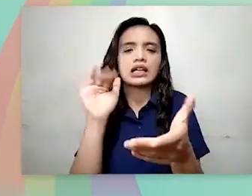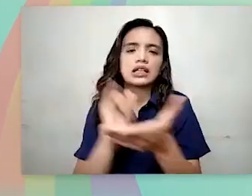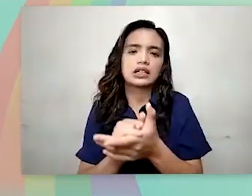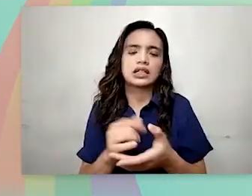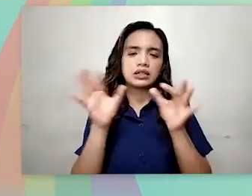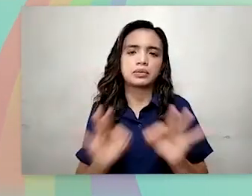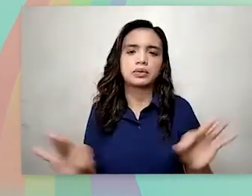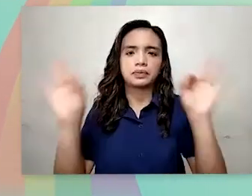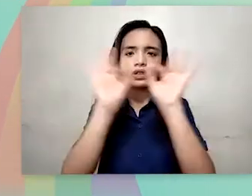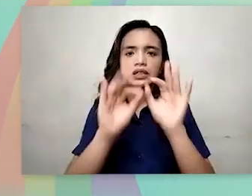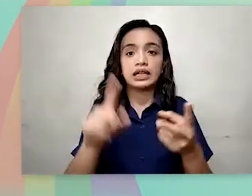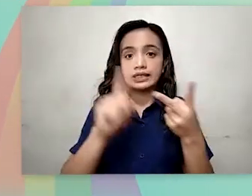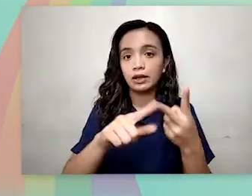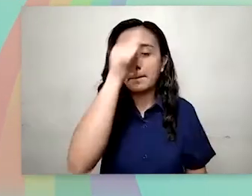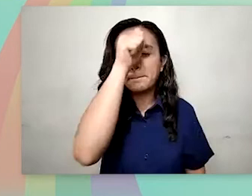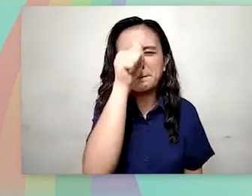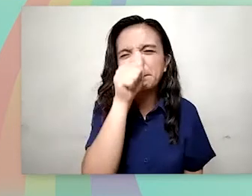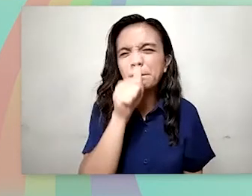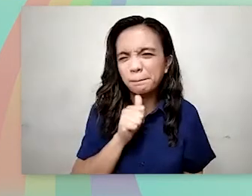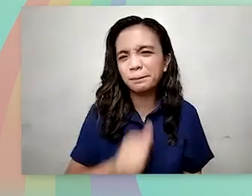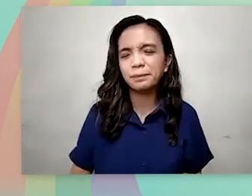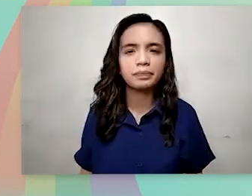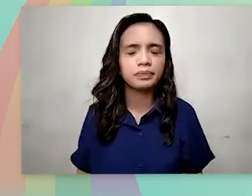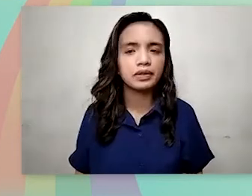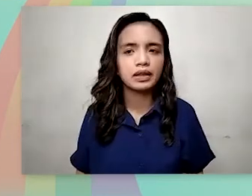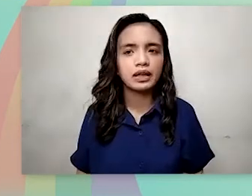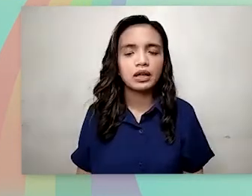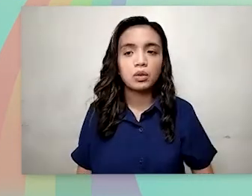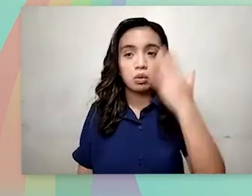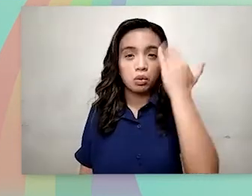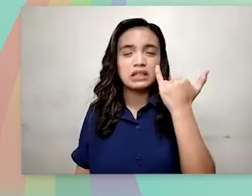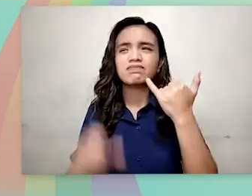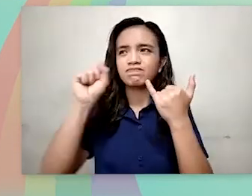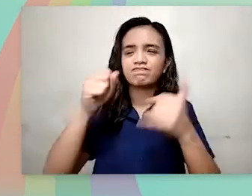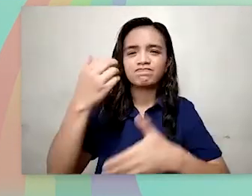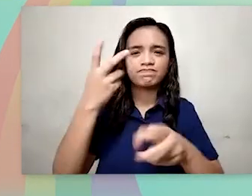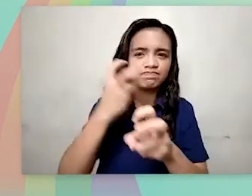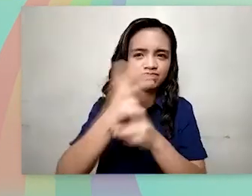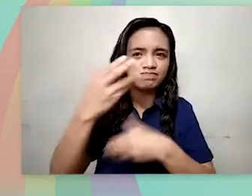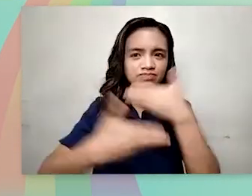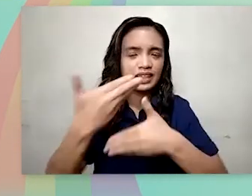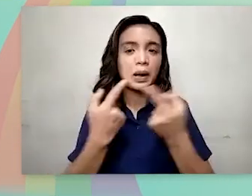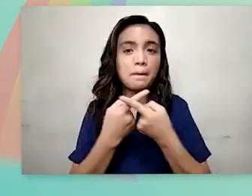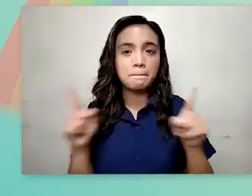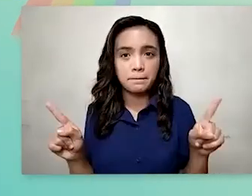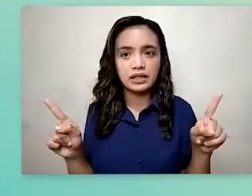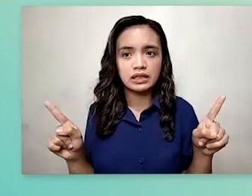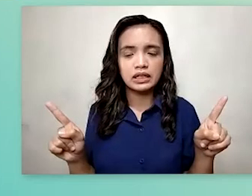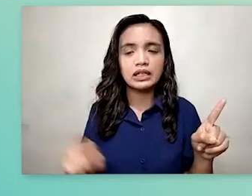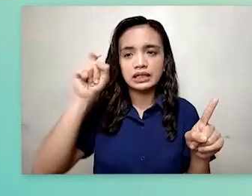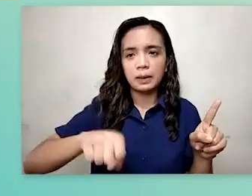to keep pushing it. So I think that's important. Also patience, because it's a